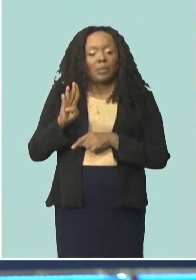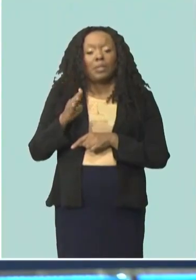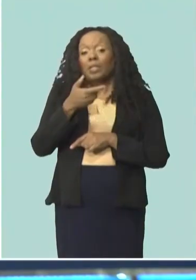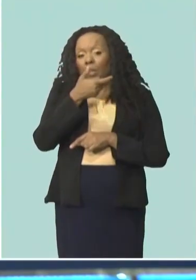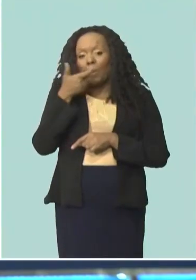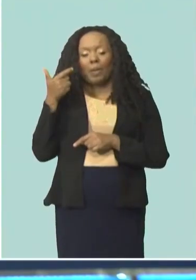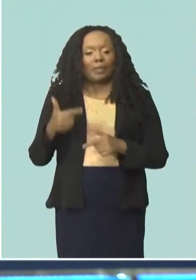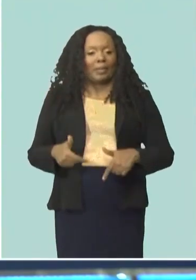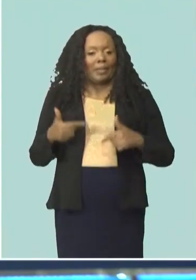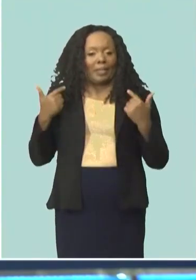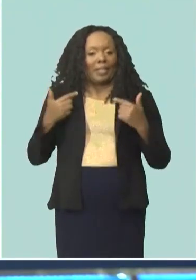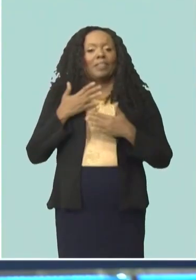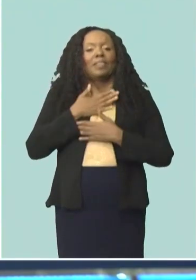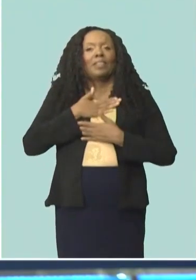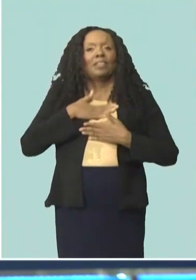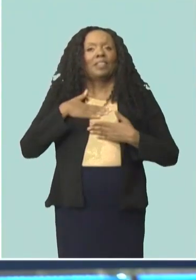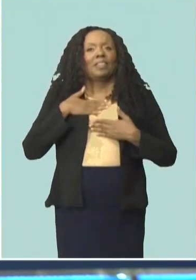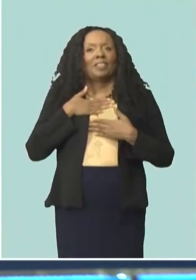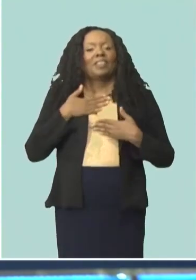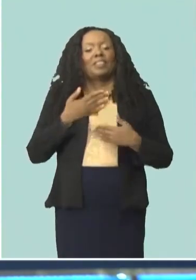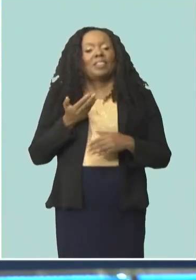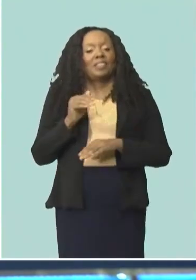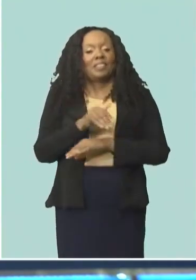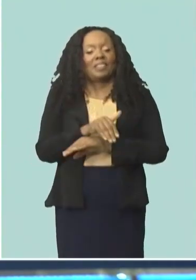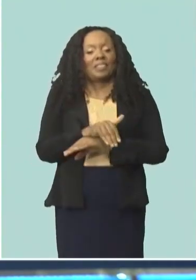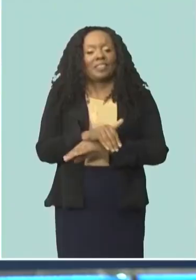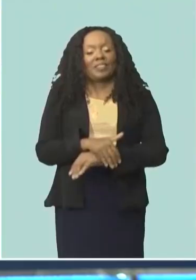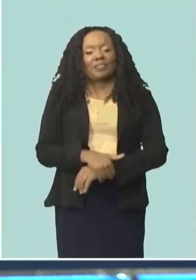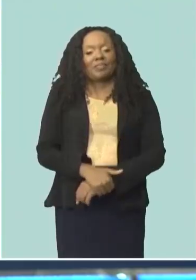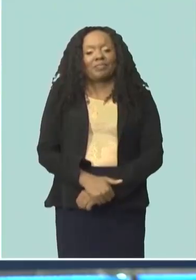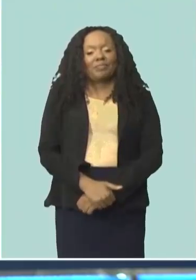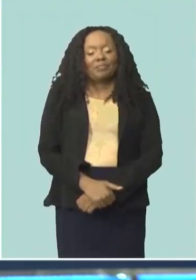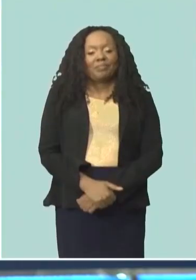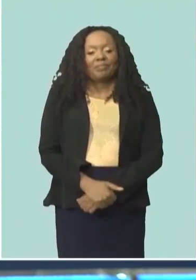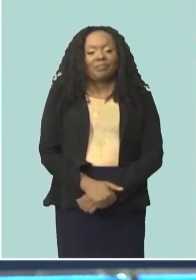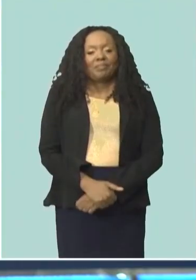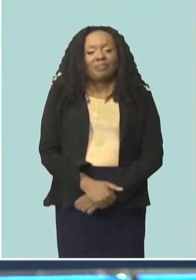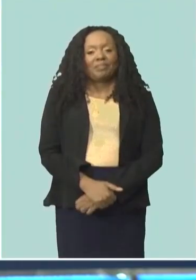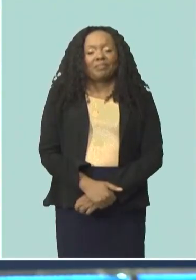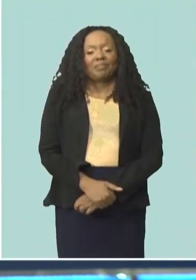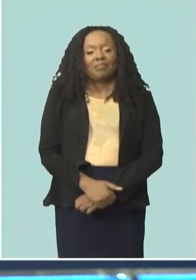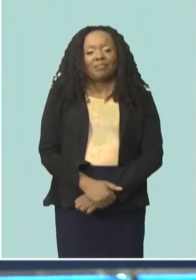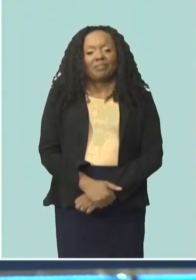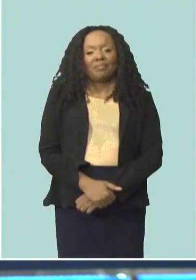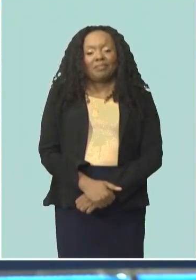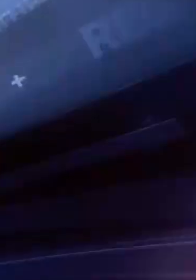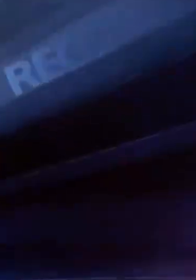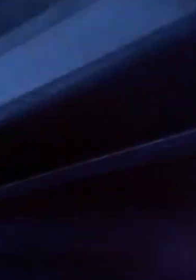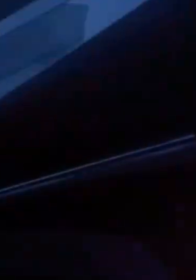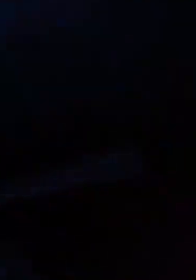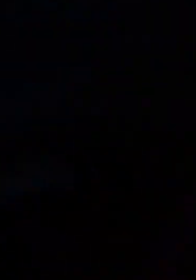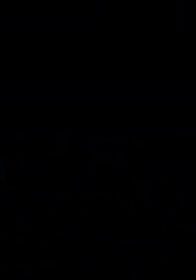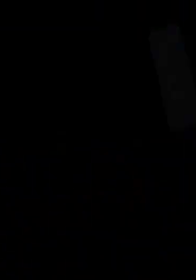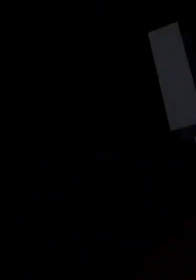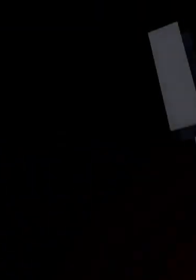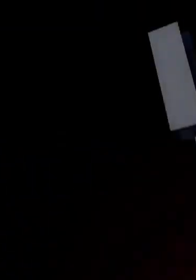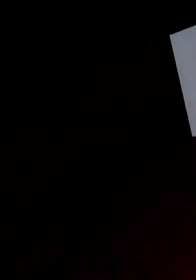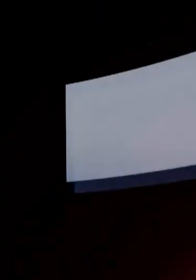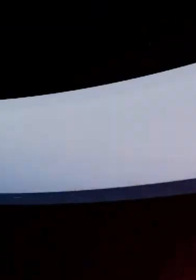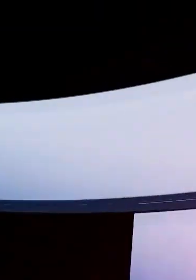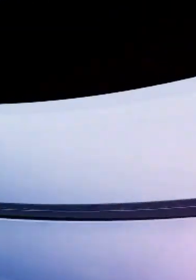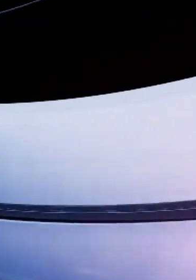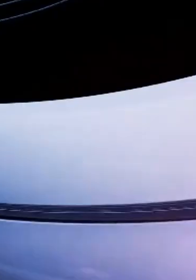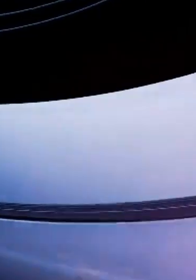www.cbc.bb to watch TV8 live. Thank you so much for tuning in. Good night.